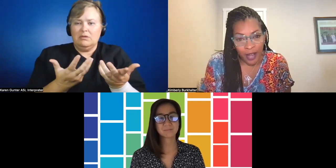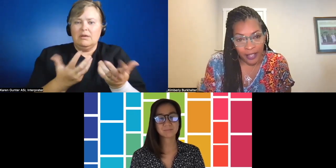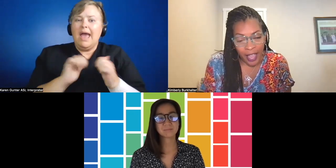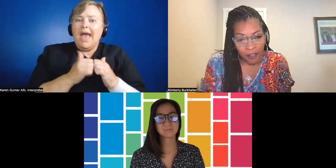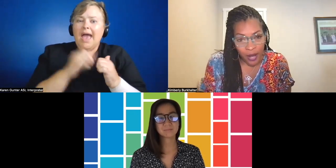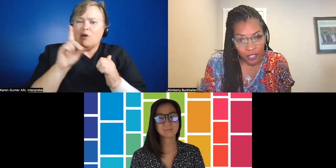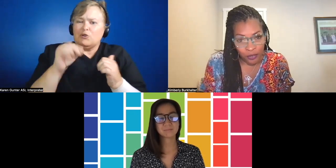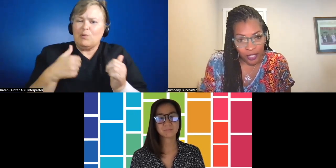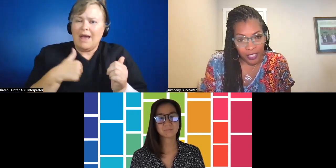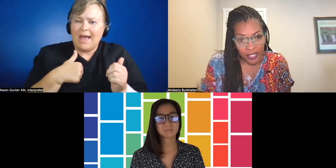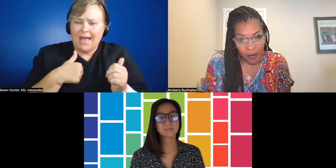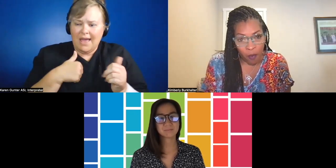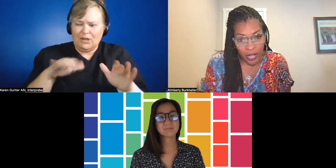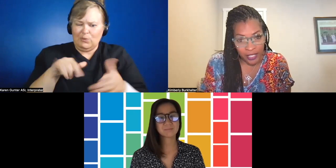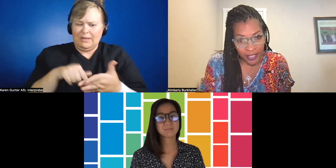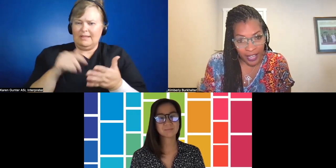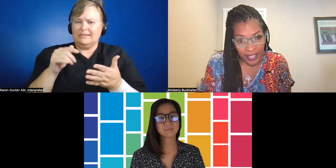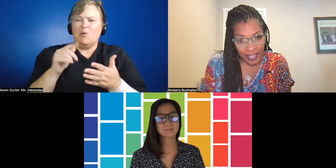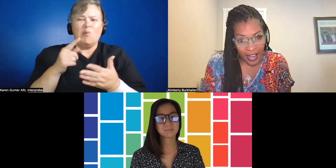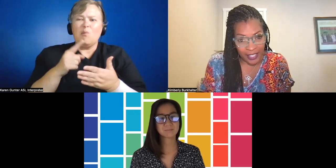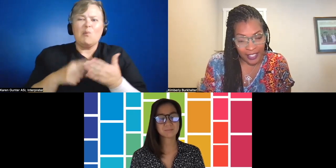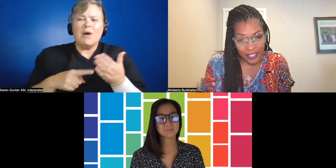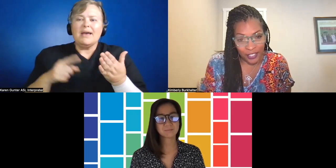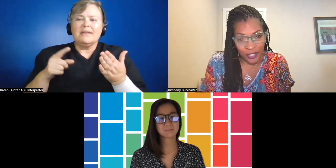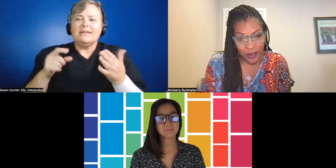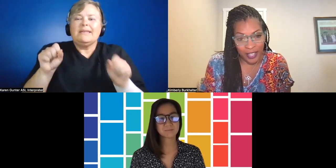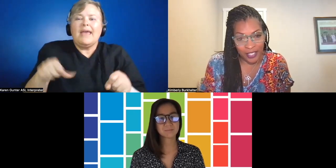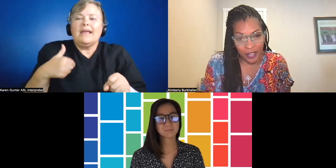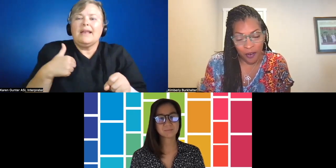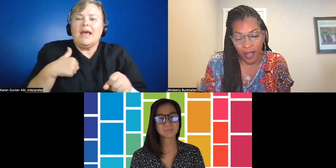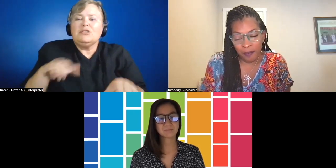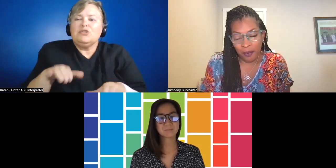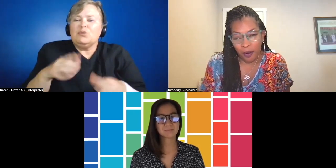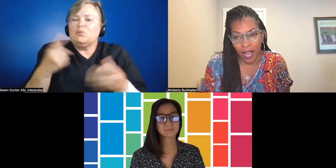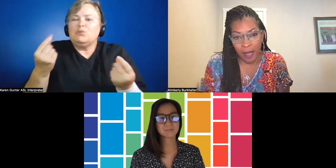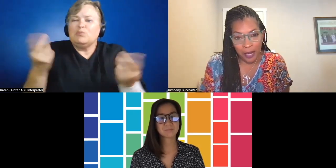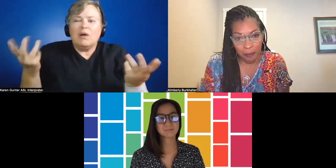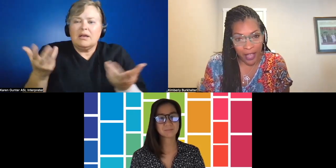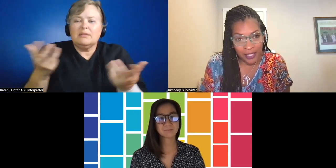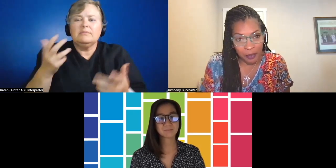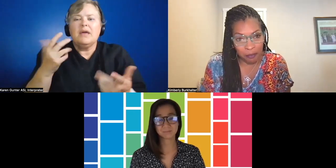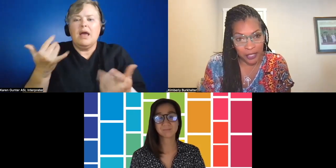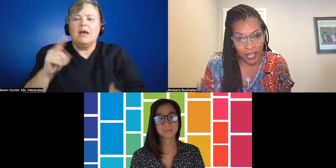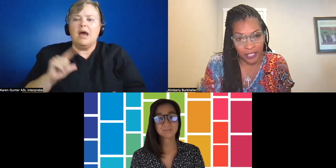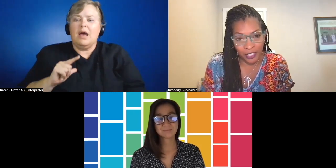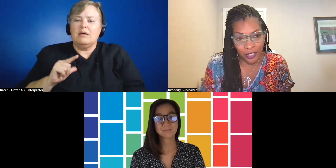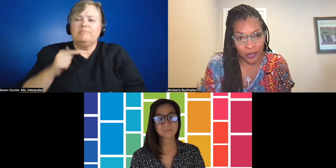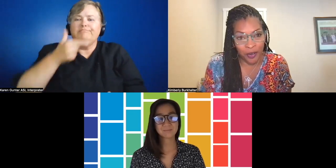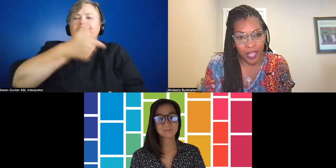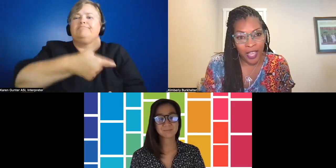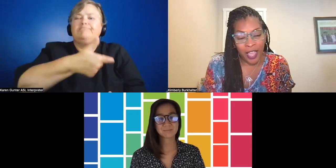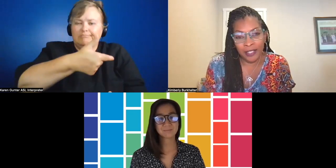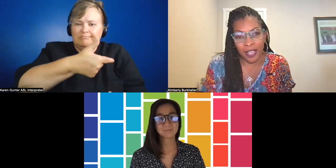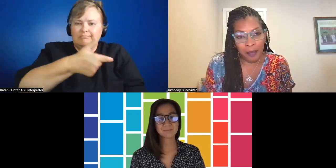do I do this? What is it that I need to do? And so, Court, I'm going to pass the baton to